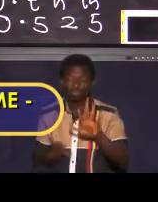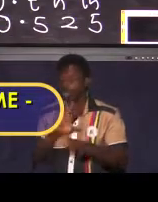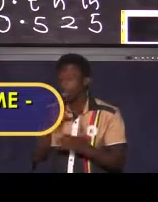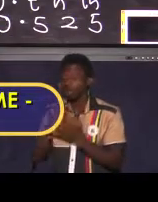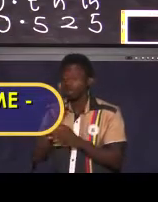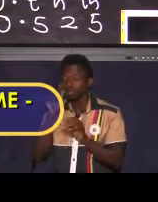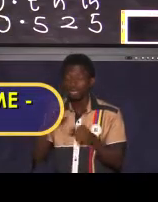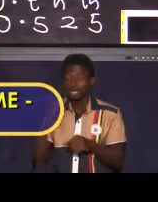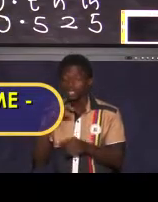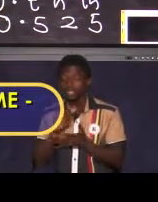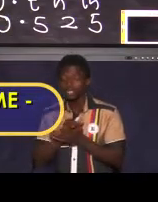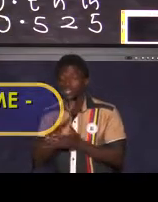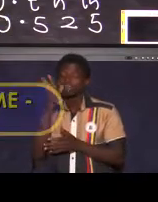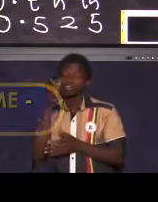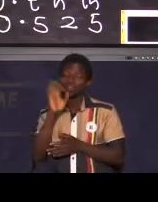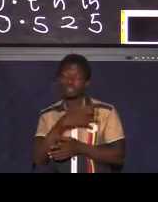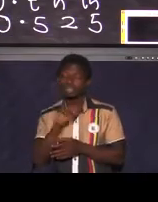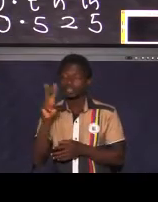you could say